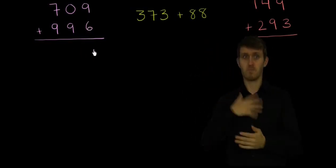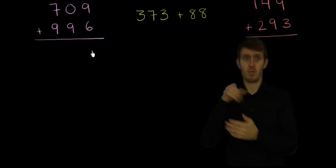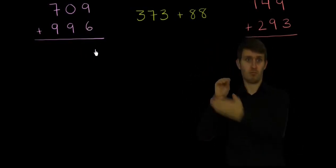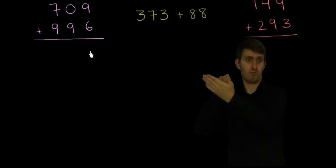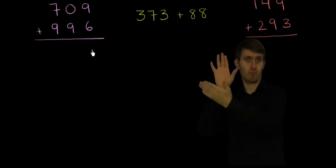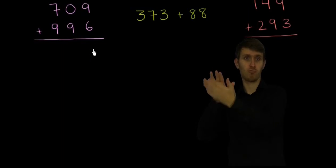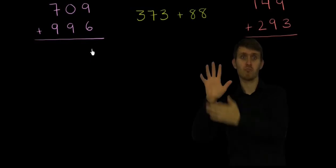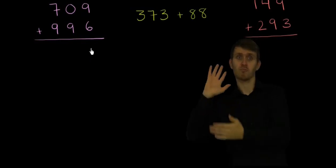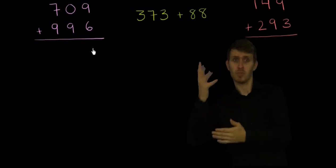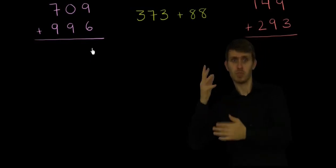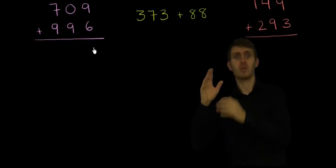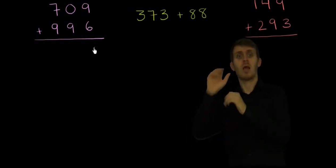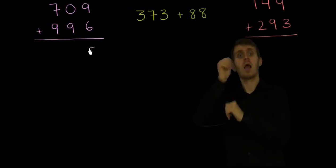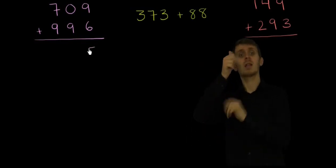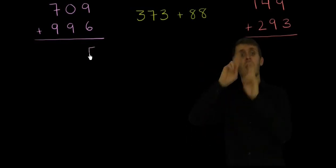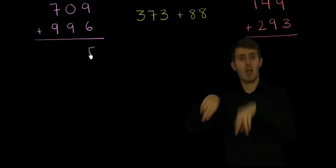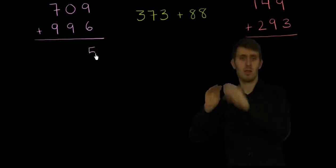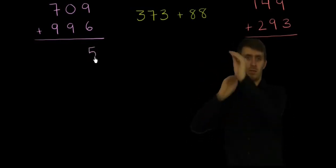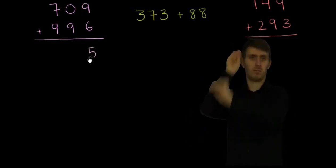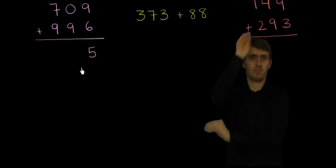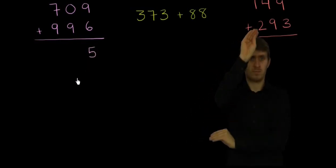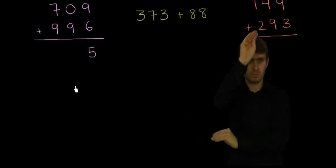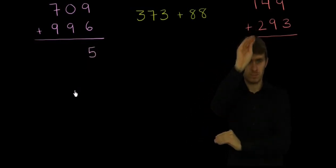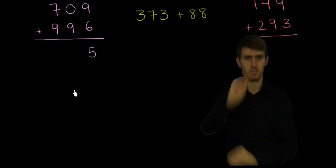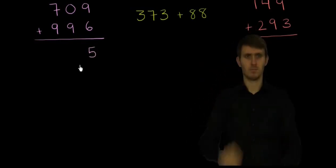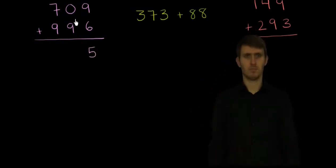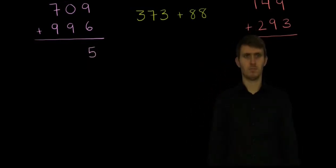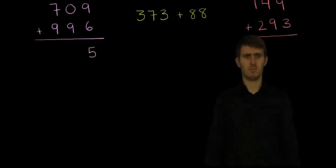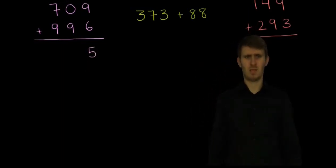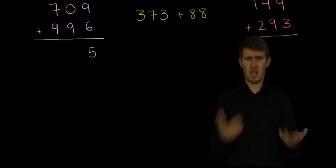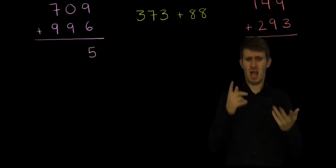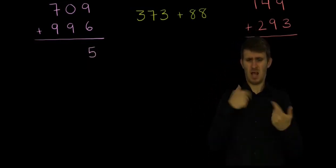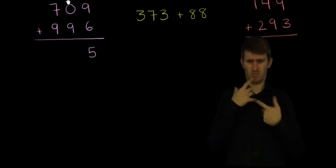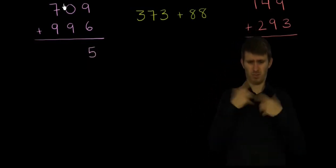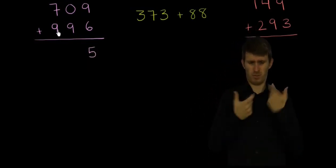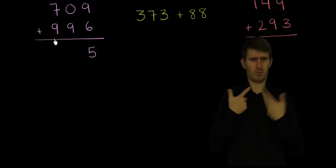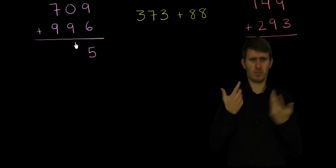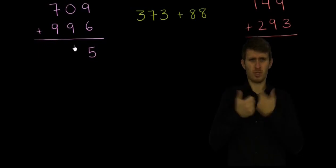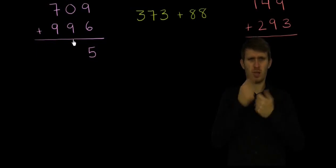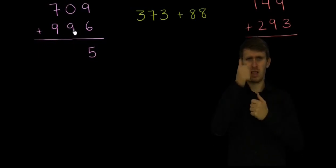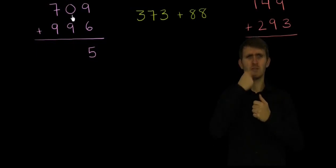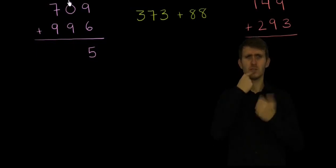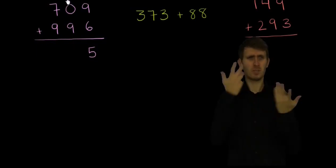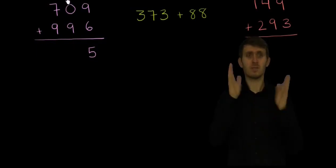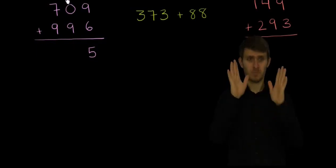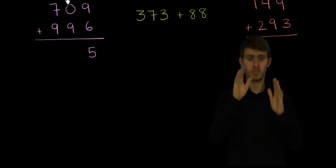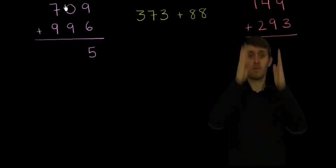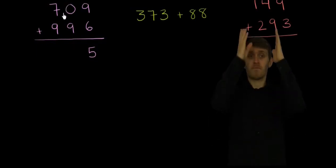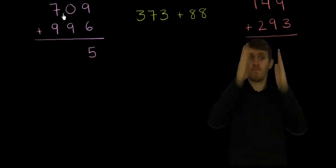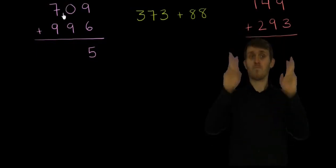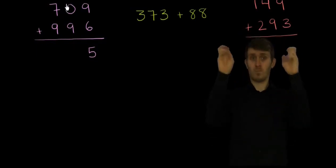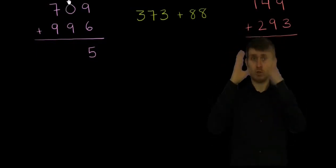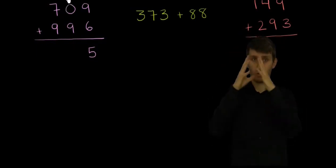6 is 15. Well, we could write the 5 in the ones place, and then we can carry the 1. But what did we just do? What does this